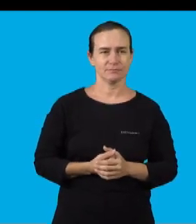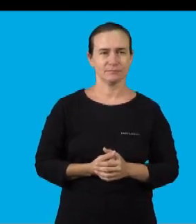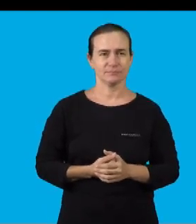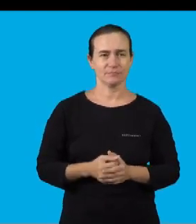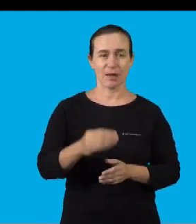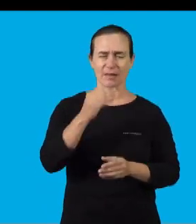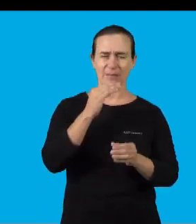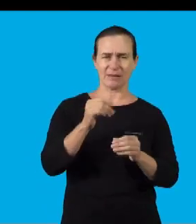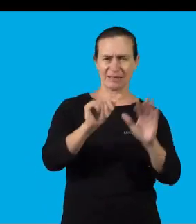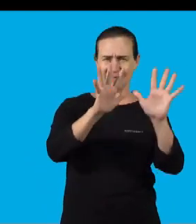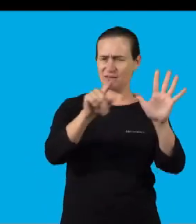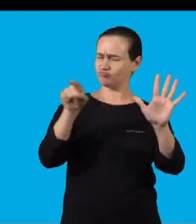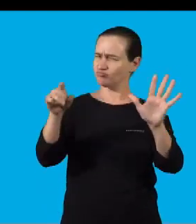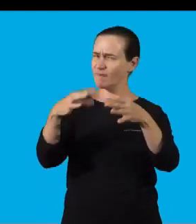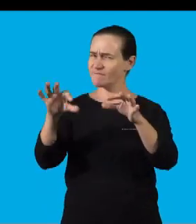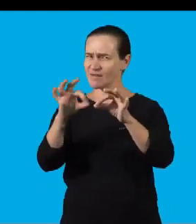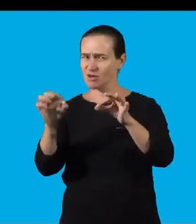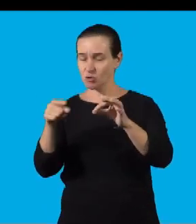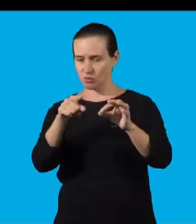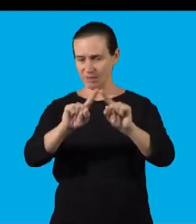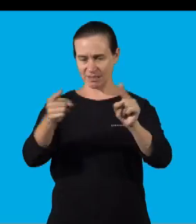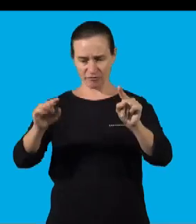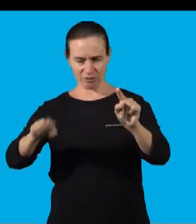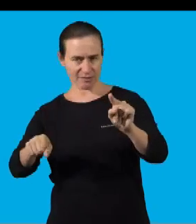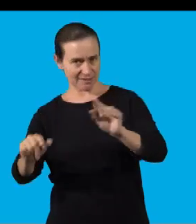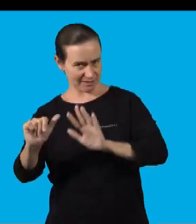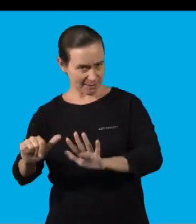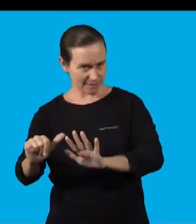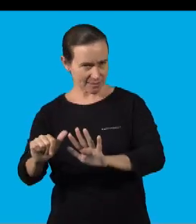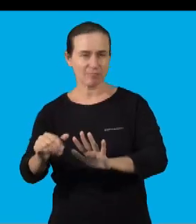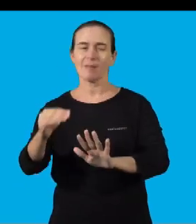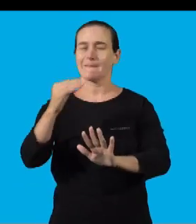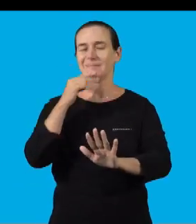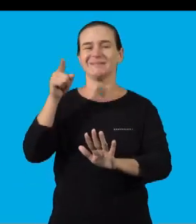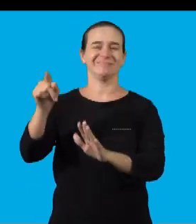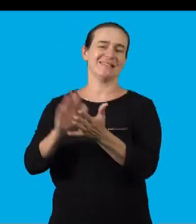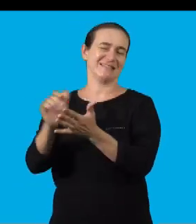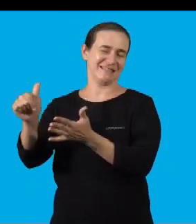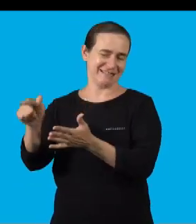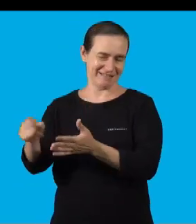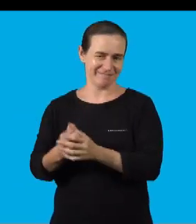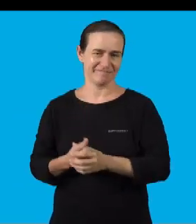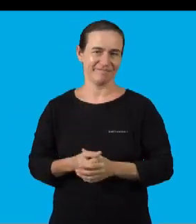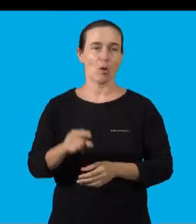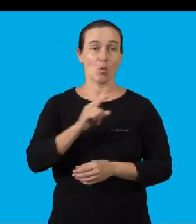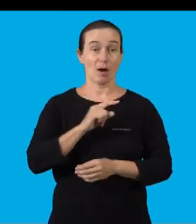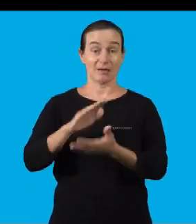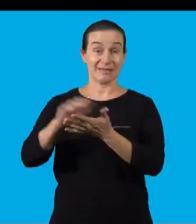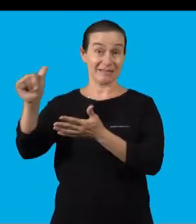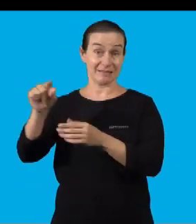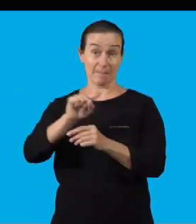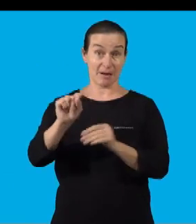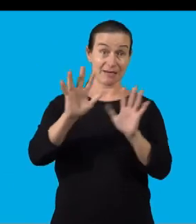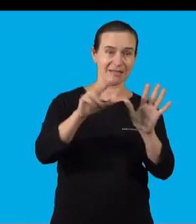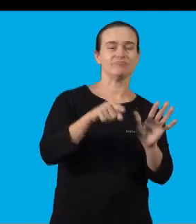means the difference between this value and 10 is 6, which simply means that this is going to be 16, because